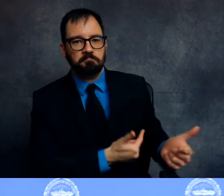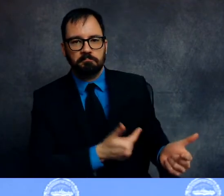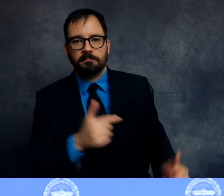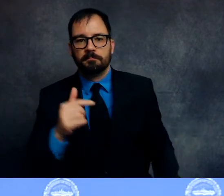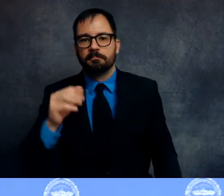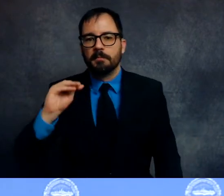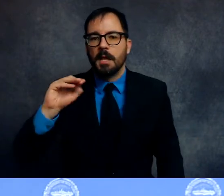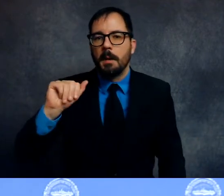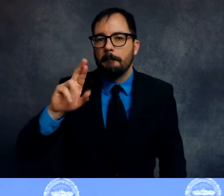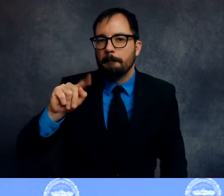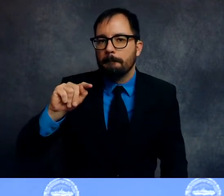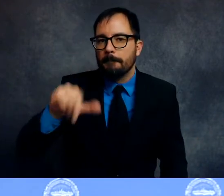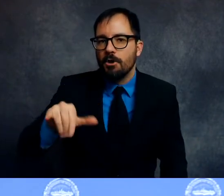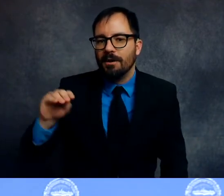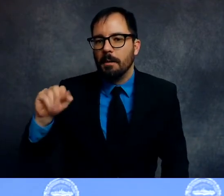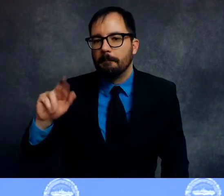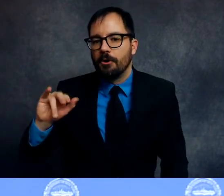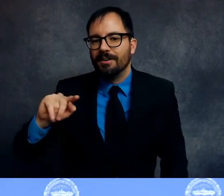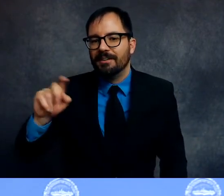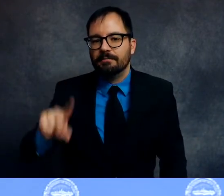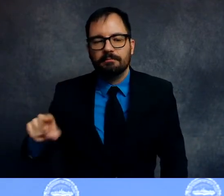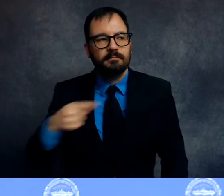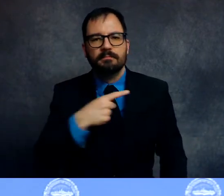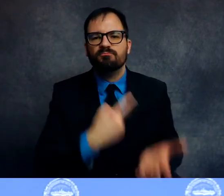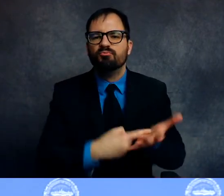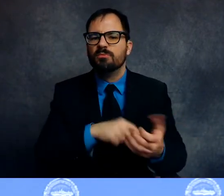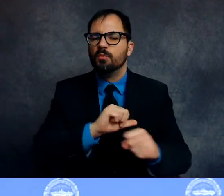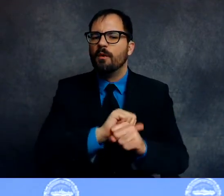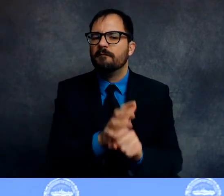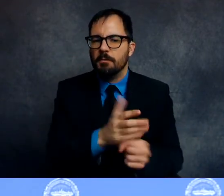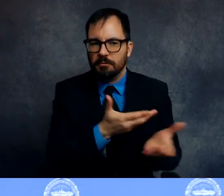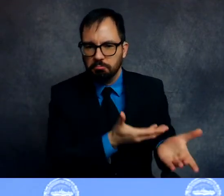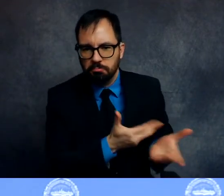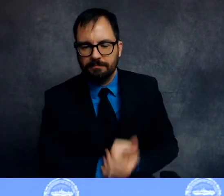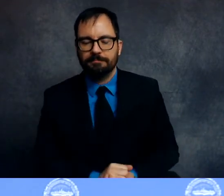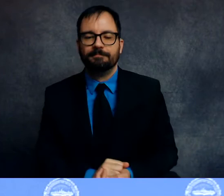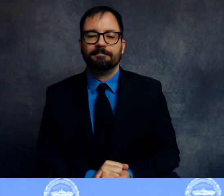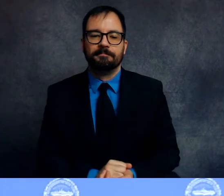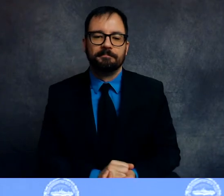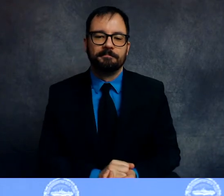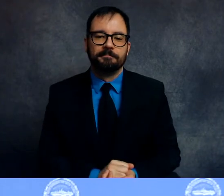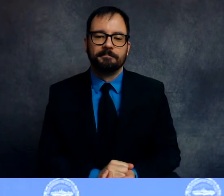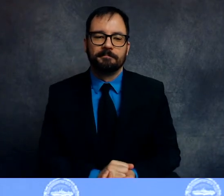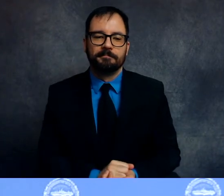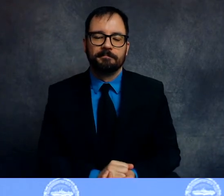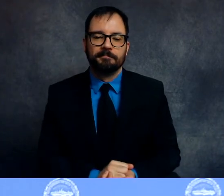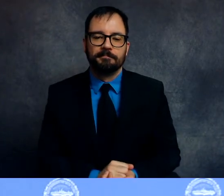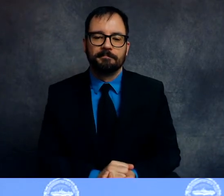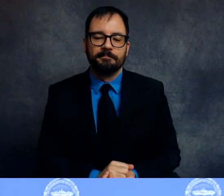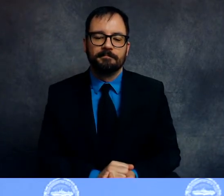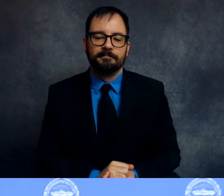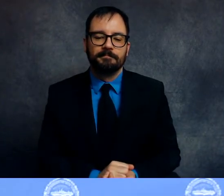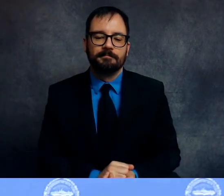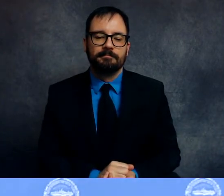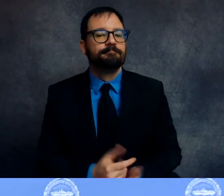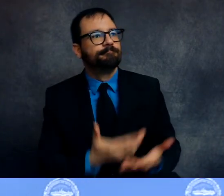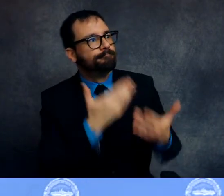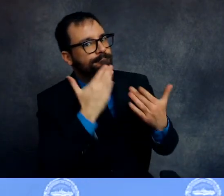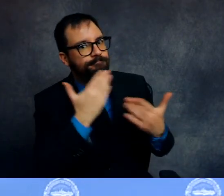find more about Women's History Month. And with that, I'm going to turn the floor over to Marty Martinez to talk a little more about COVID.